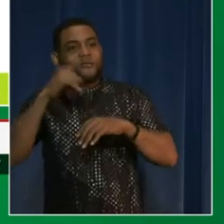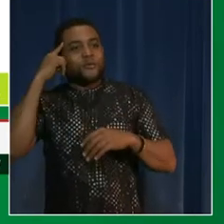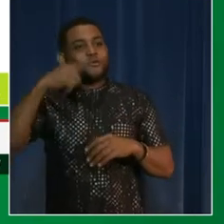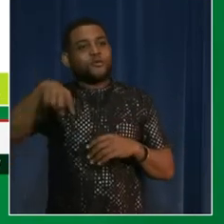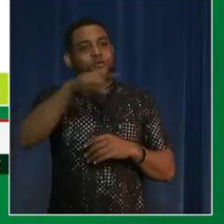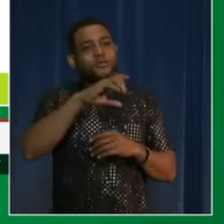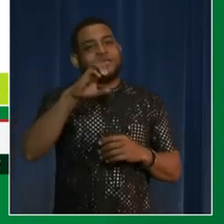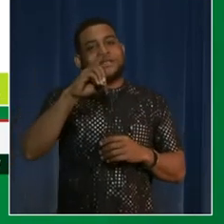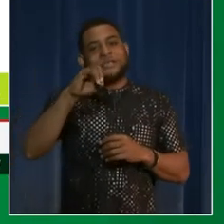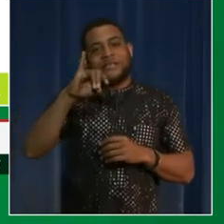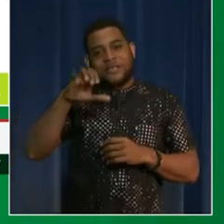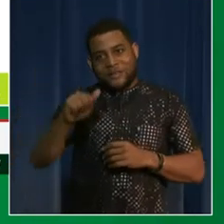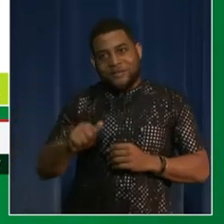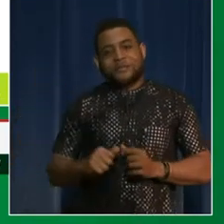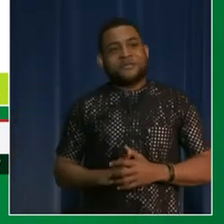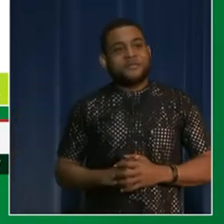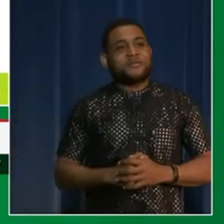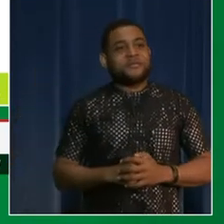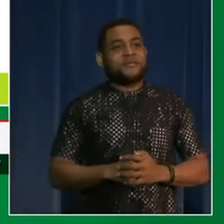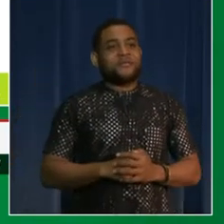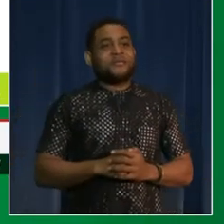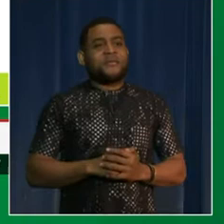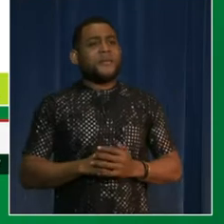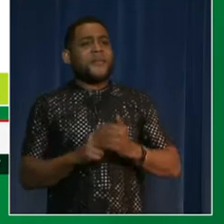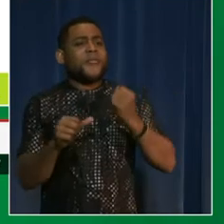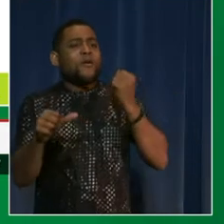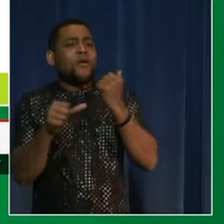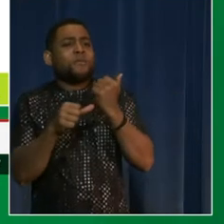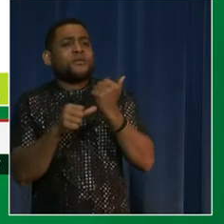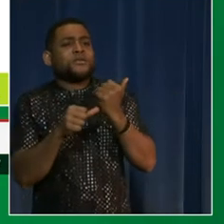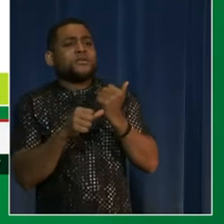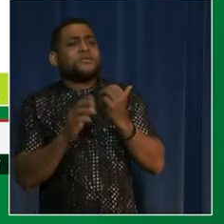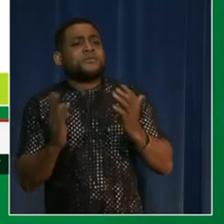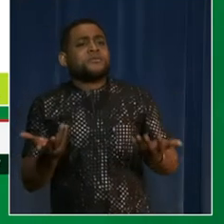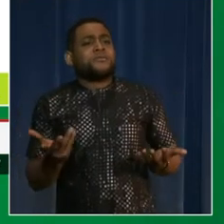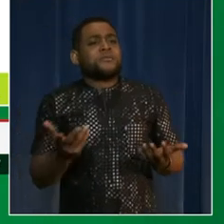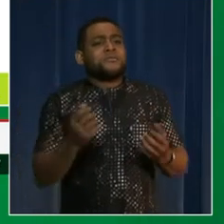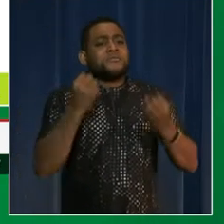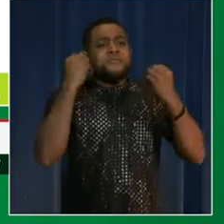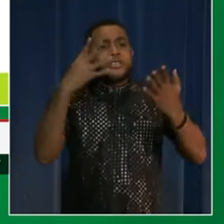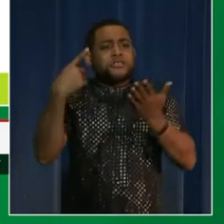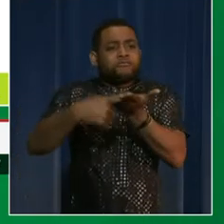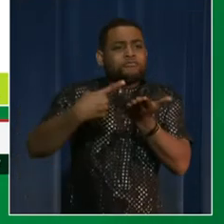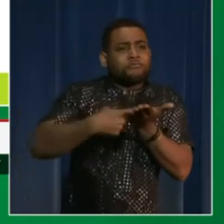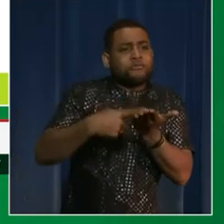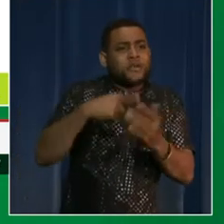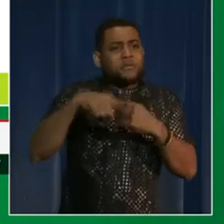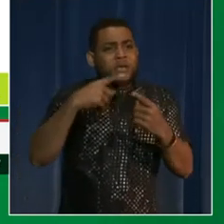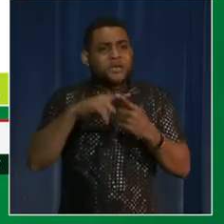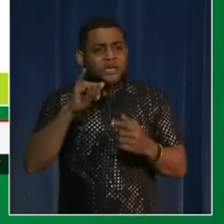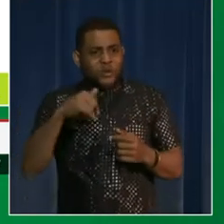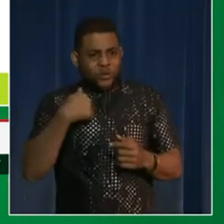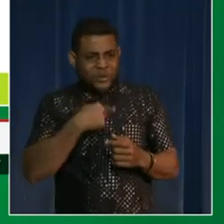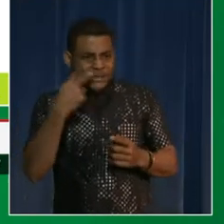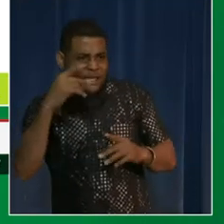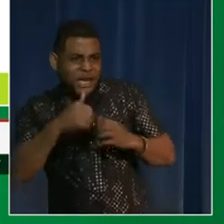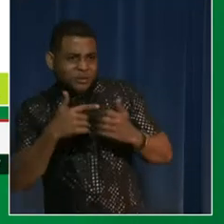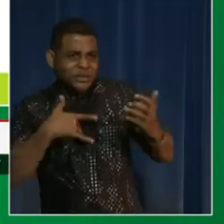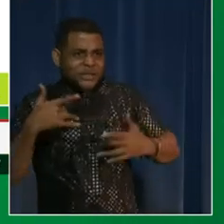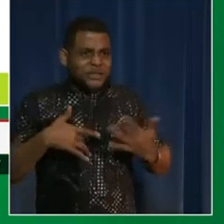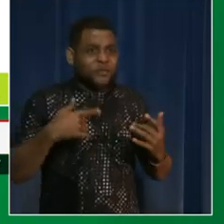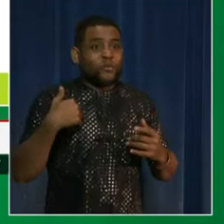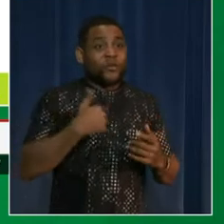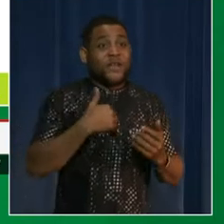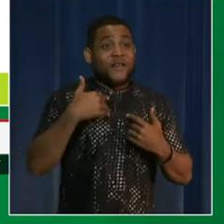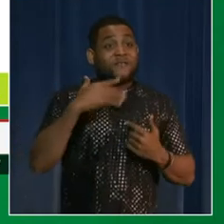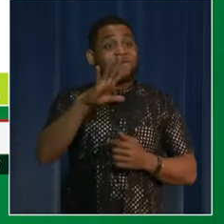Apprenticeship, there's a lot of discussion with apprenticeship that's taking place right now. And you see how excited I got because there's about 500